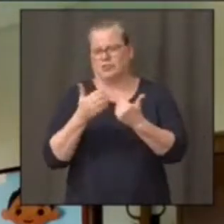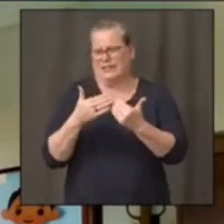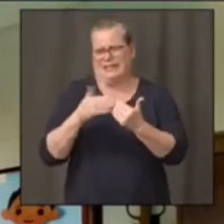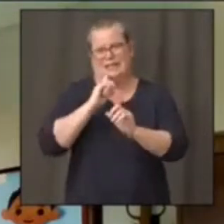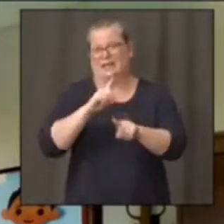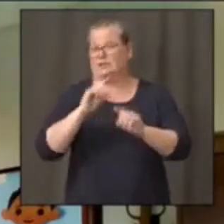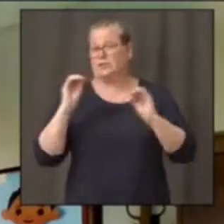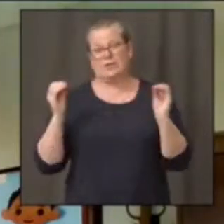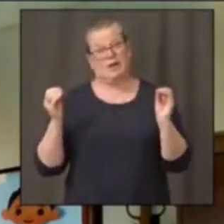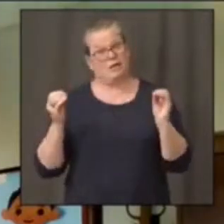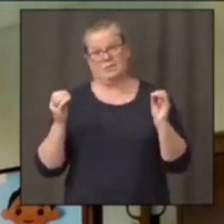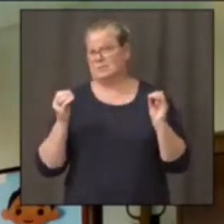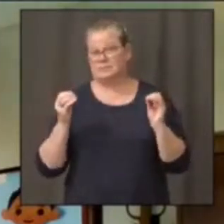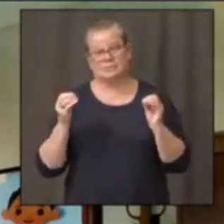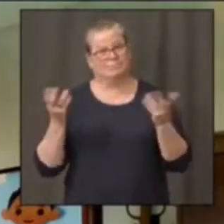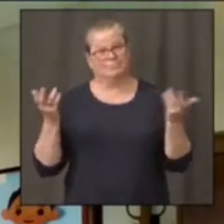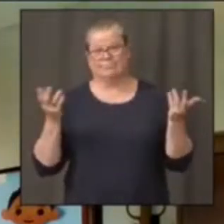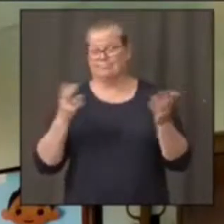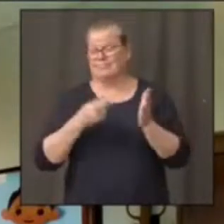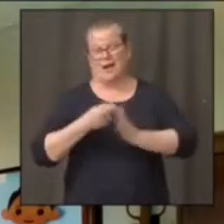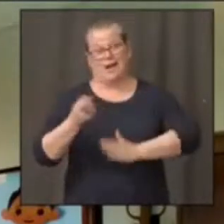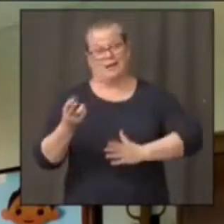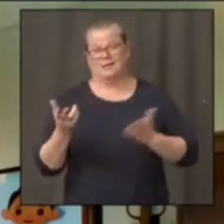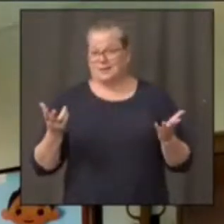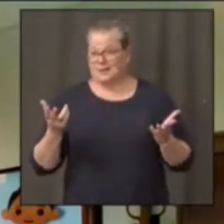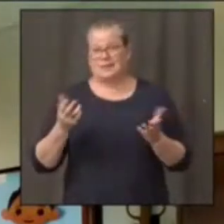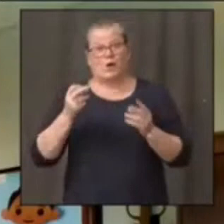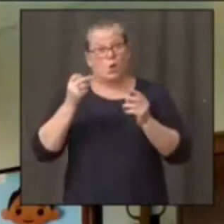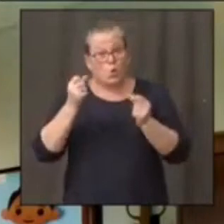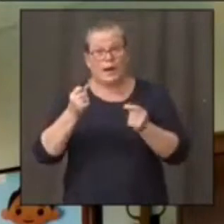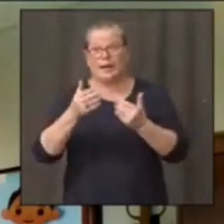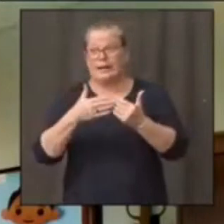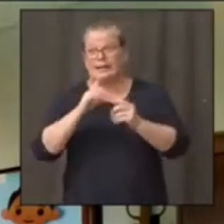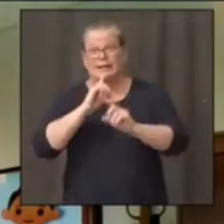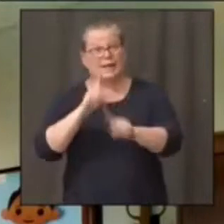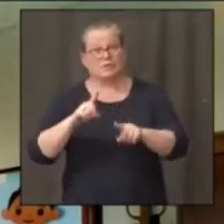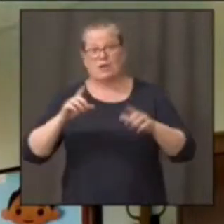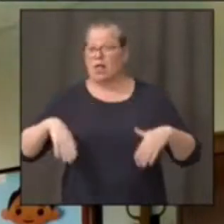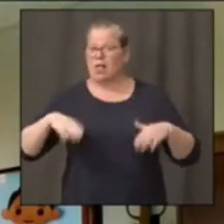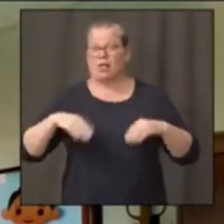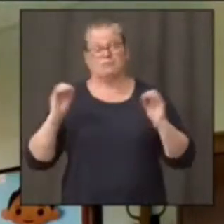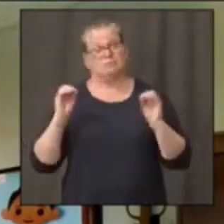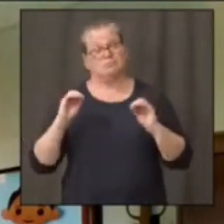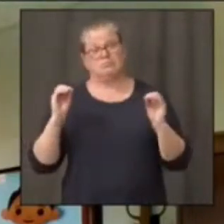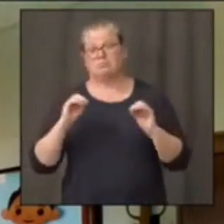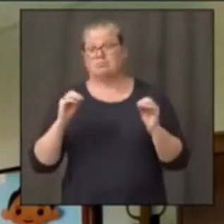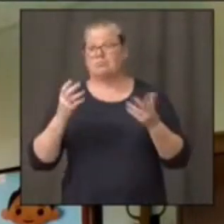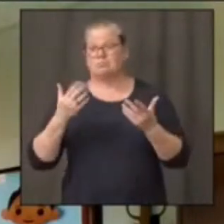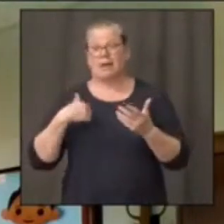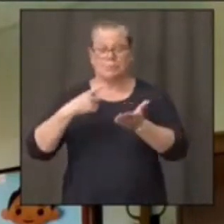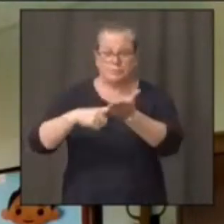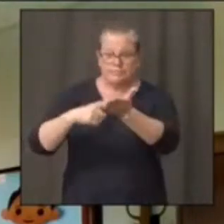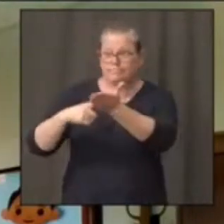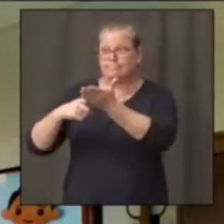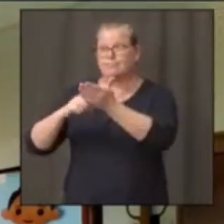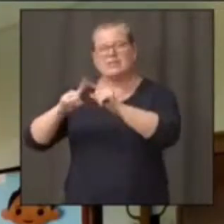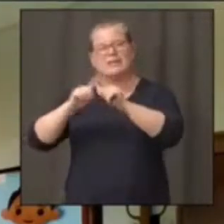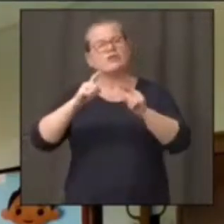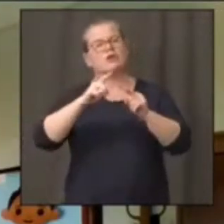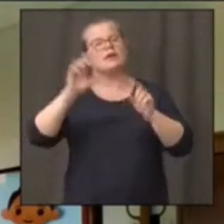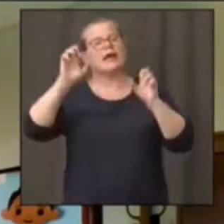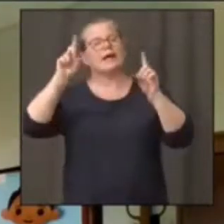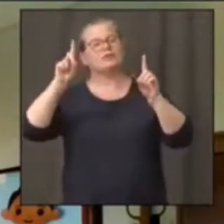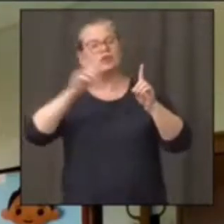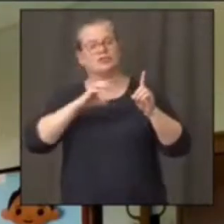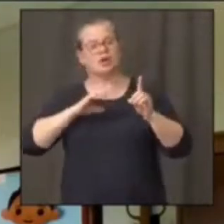you, there's no quick answer to this. There's no easy answer to this. In my conversations with commissioners throughout the country, we're all trying